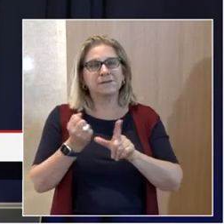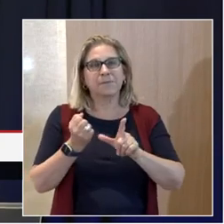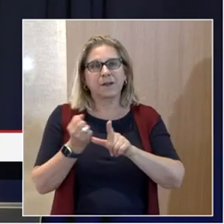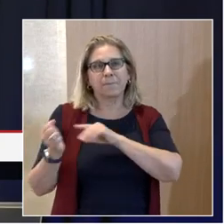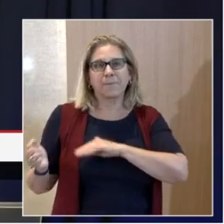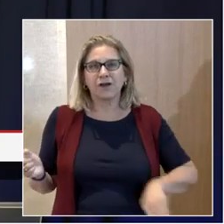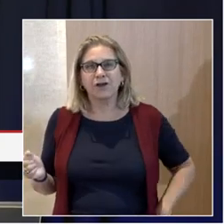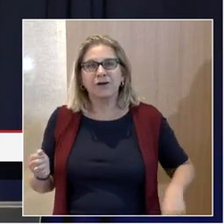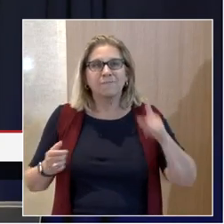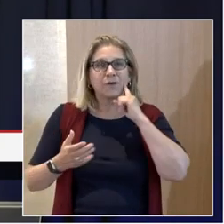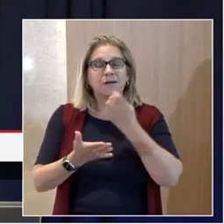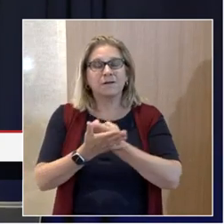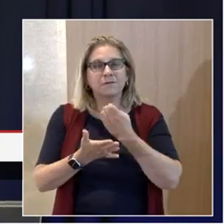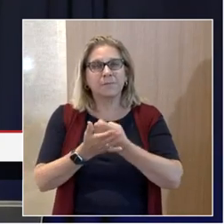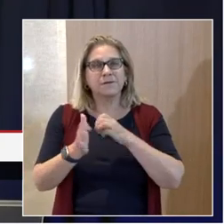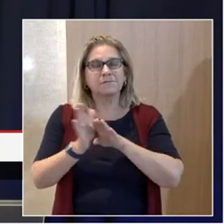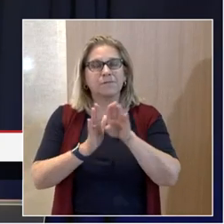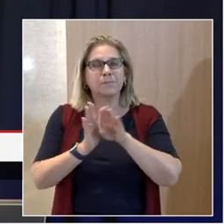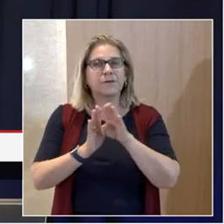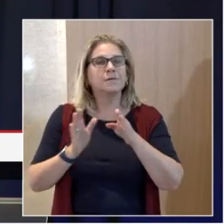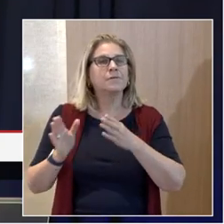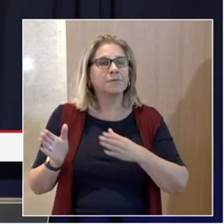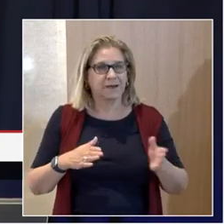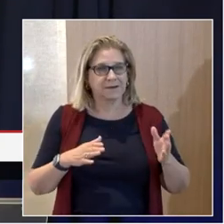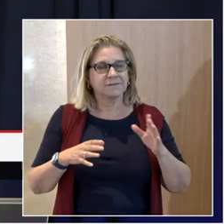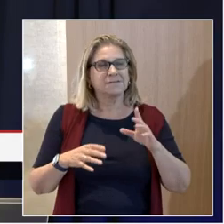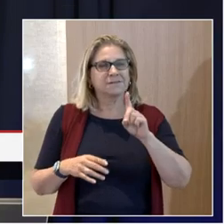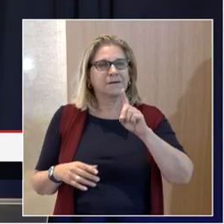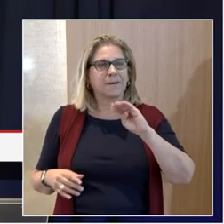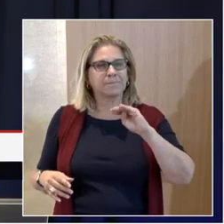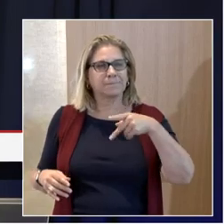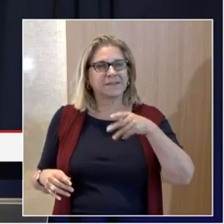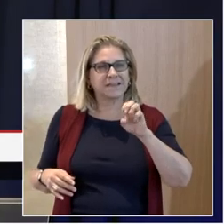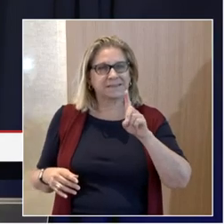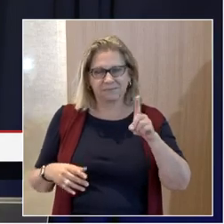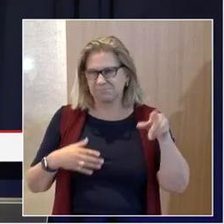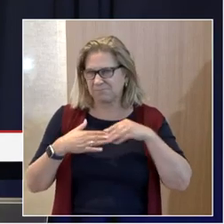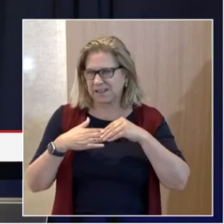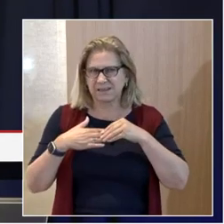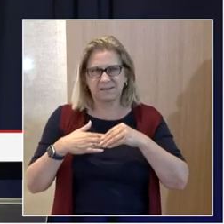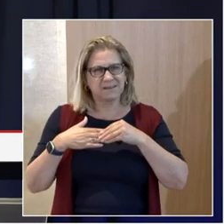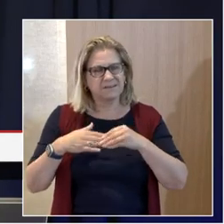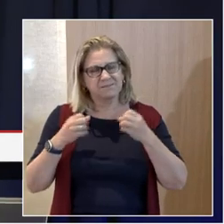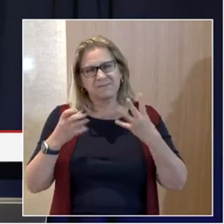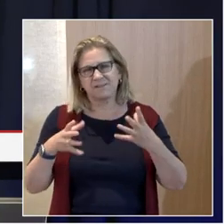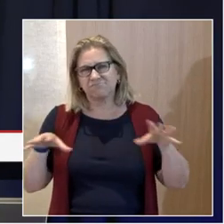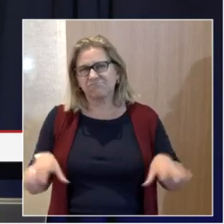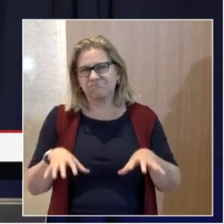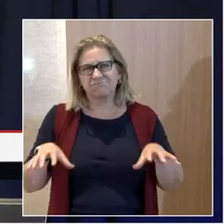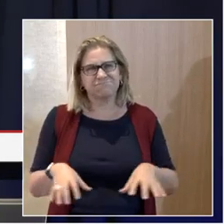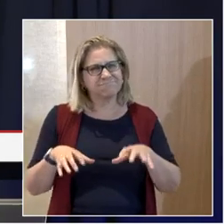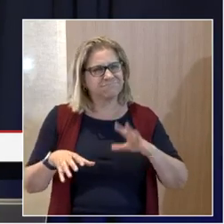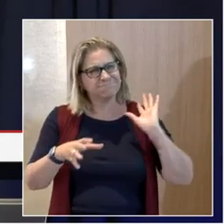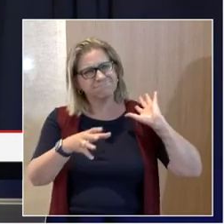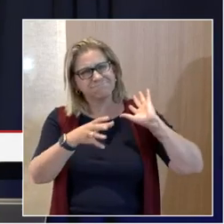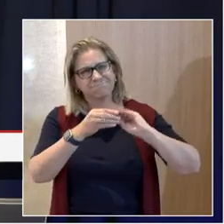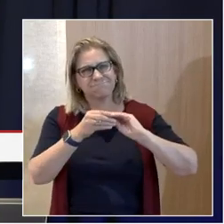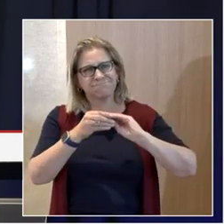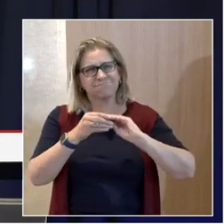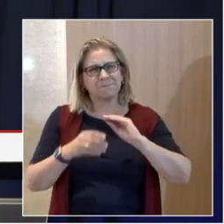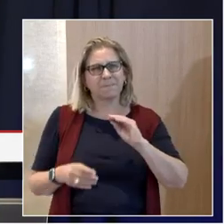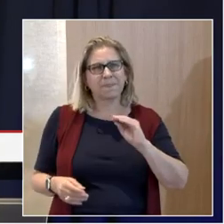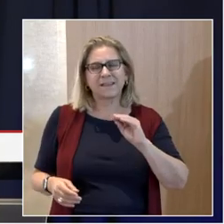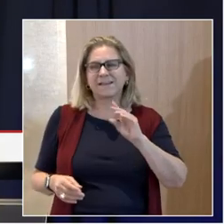really led some of the action behind the development and the implementation of the DC Comeback Plan, which was the